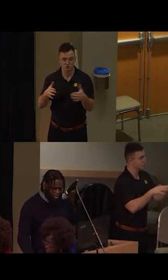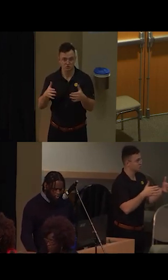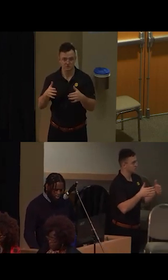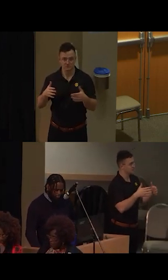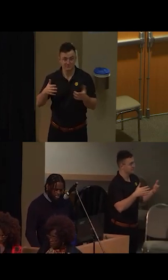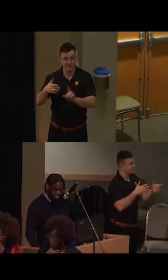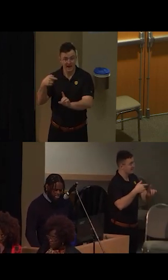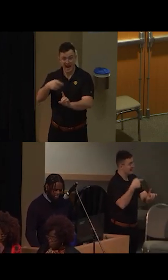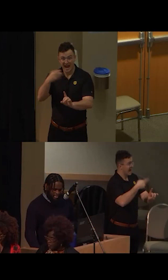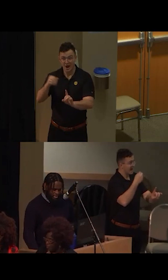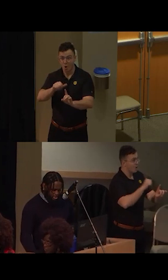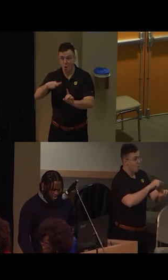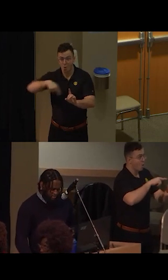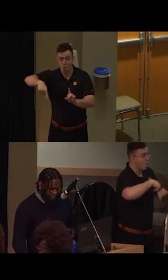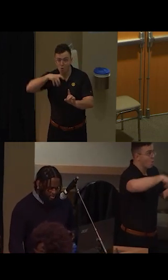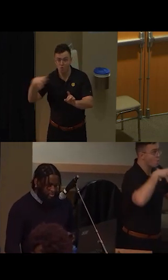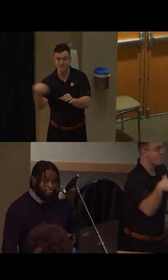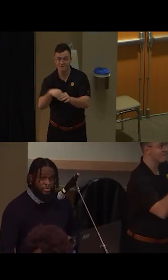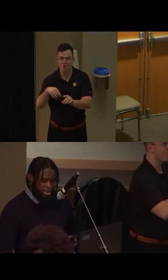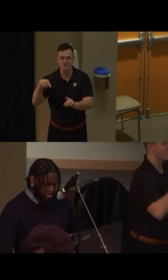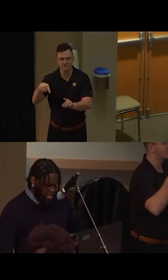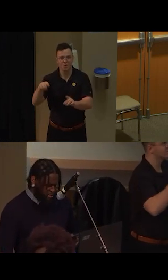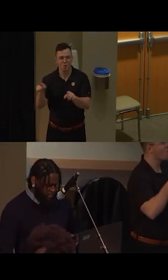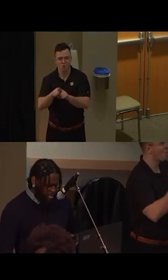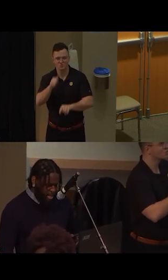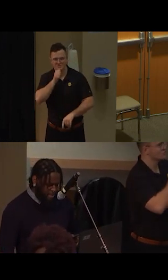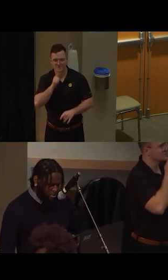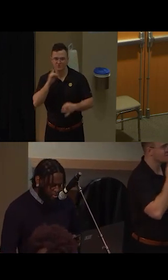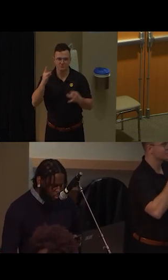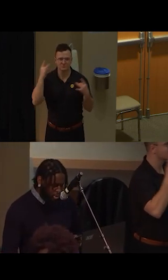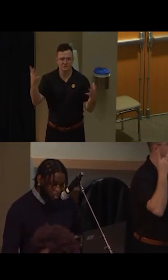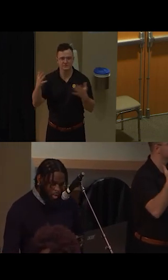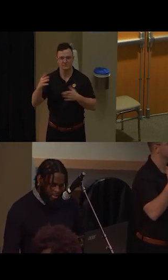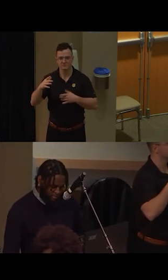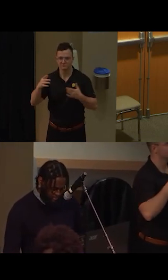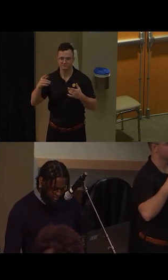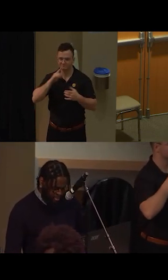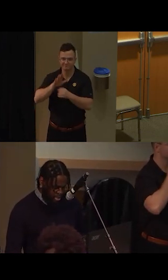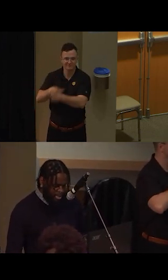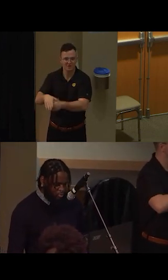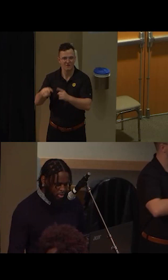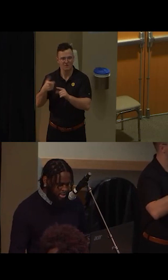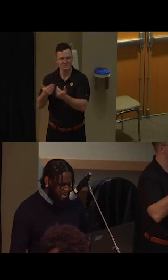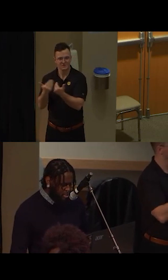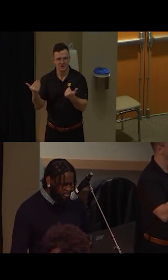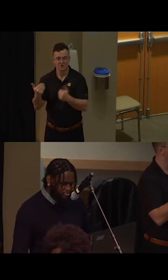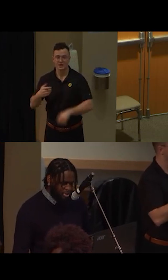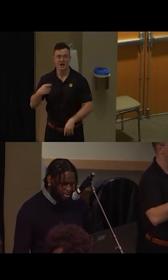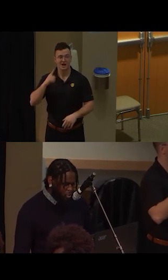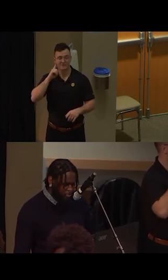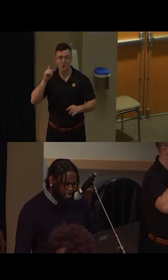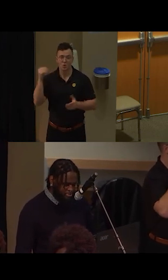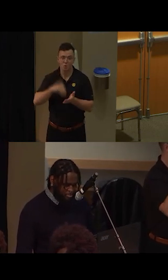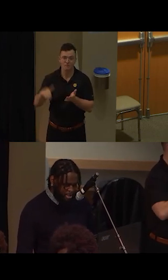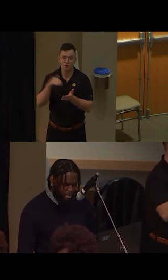suffered unduly from the disease of segregation. For years now, I've heard the word wait. It rings in the ear of